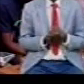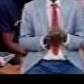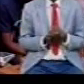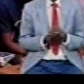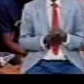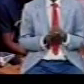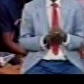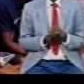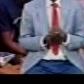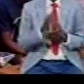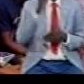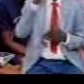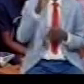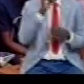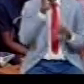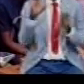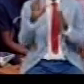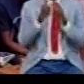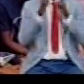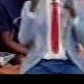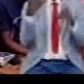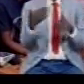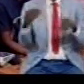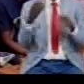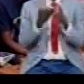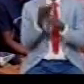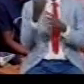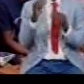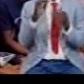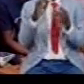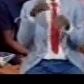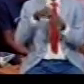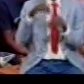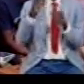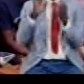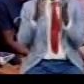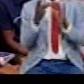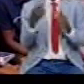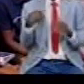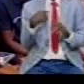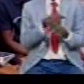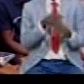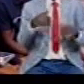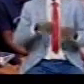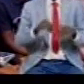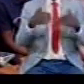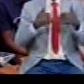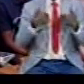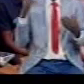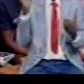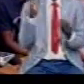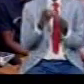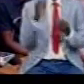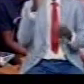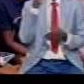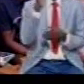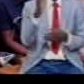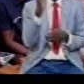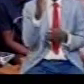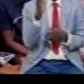God is doing great things in the media. And we see how more testimonies